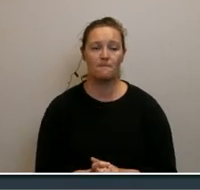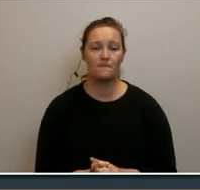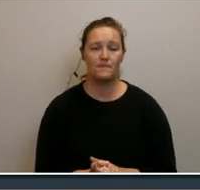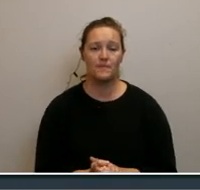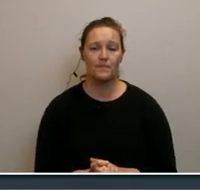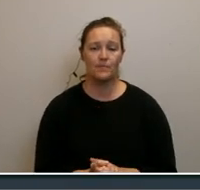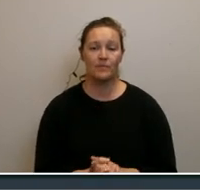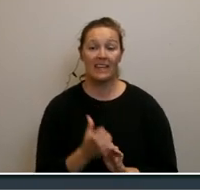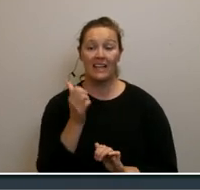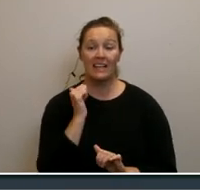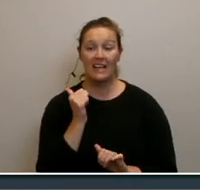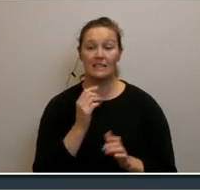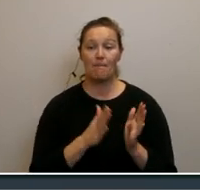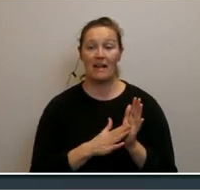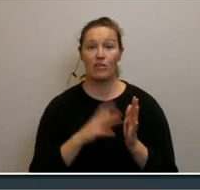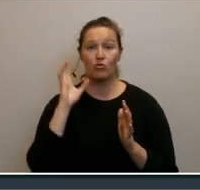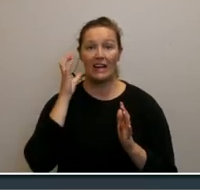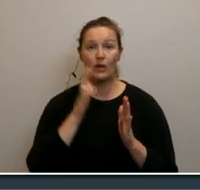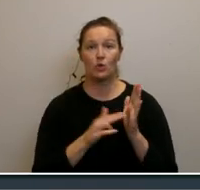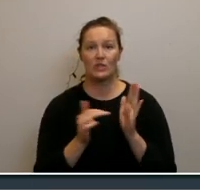Last month, Radio New Zealand highlighted